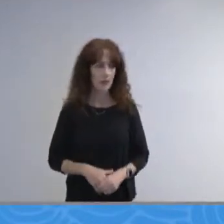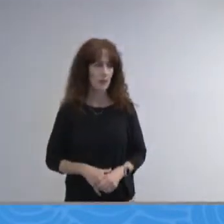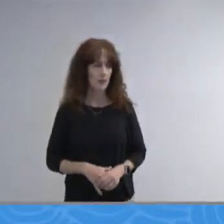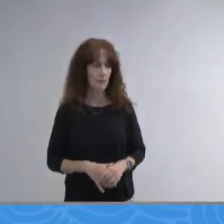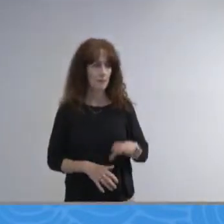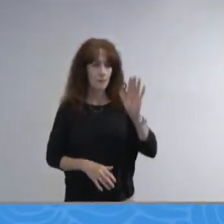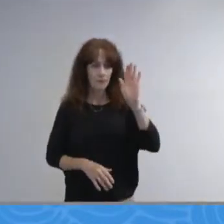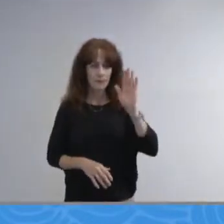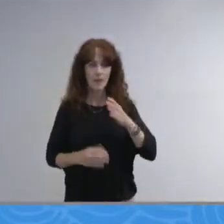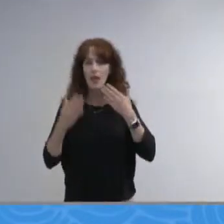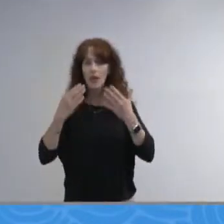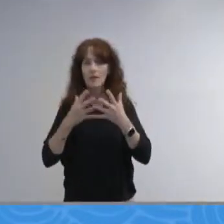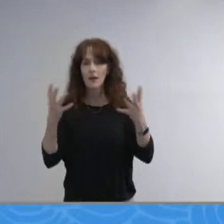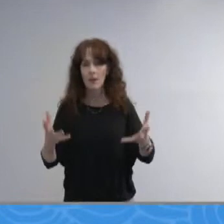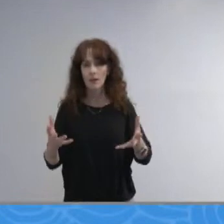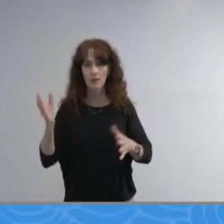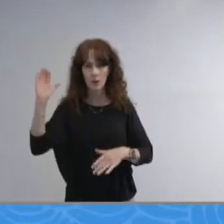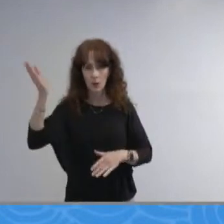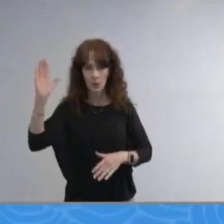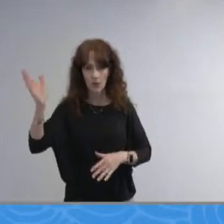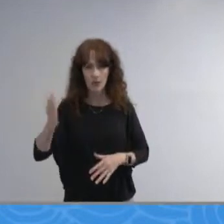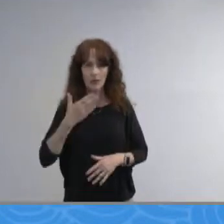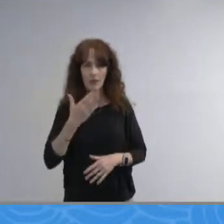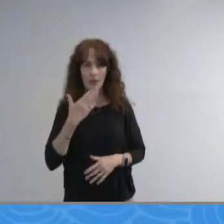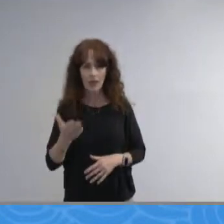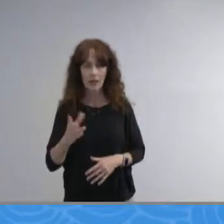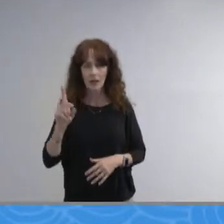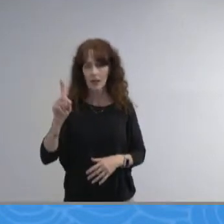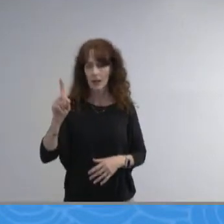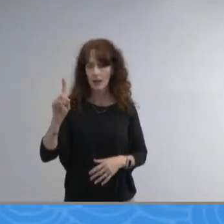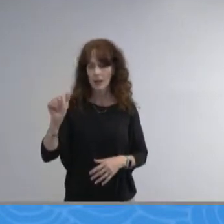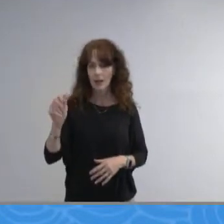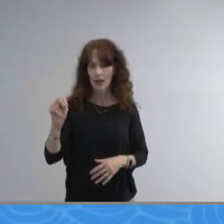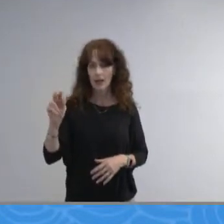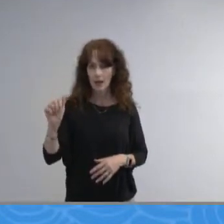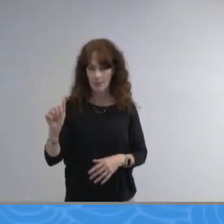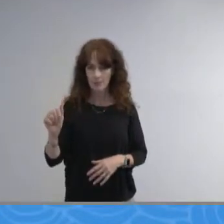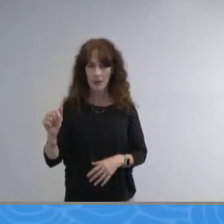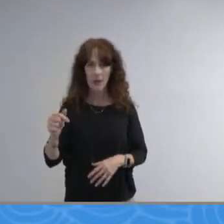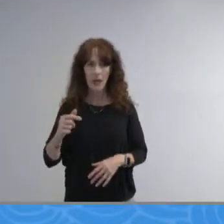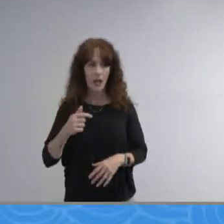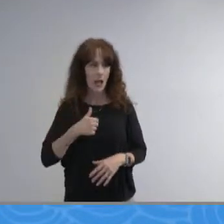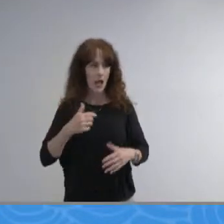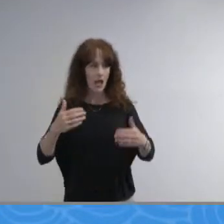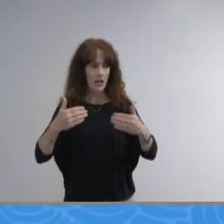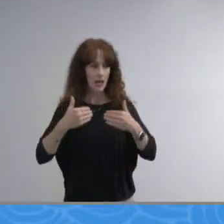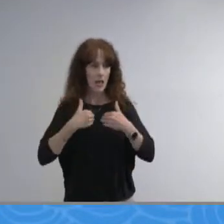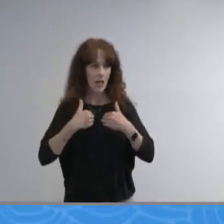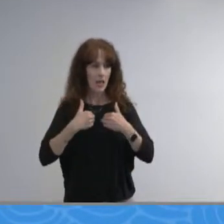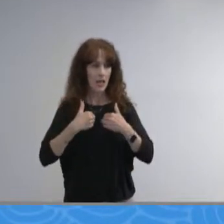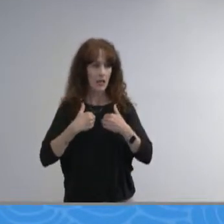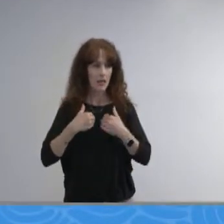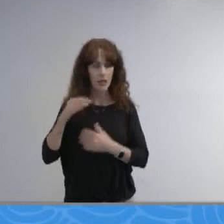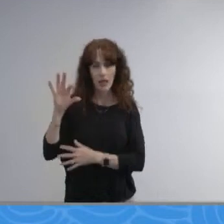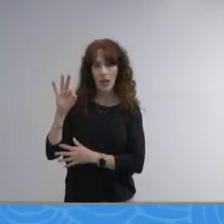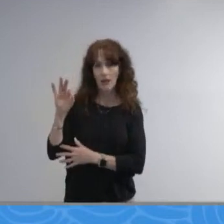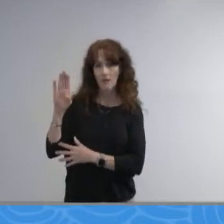So thank you very much for your presentation, Diana. I actually have an